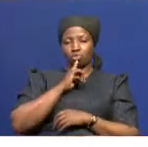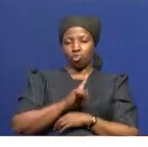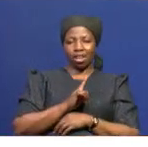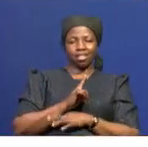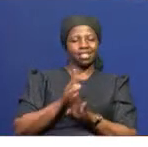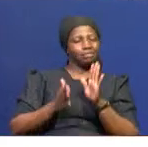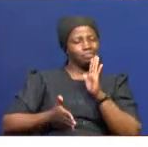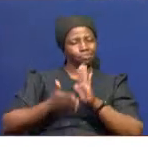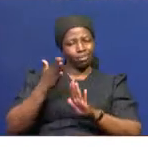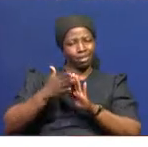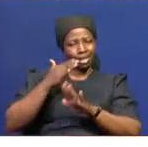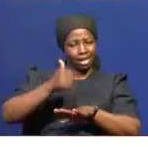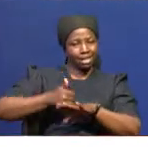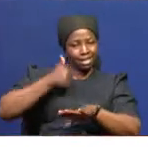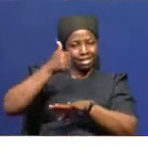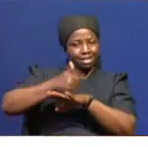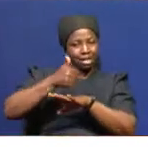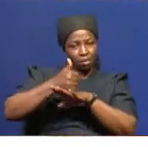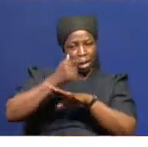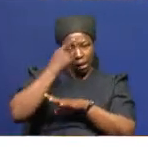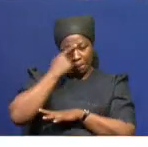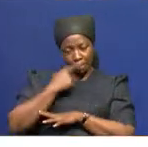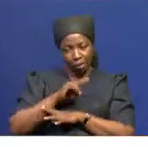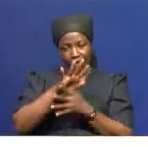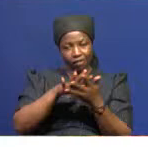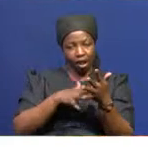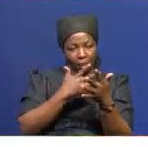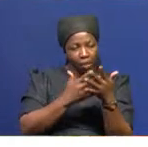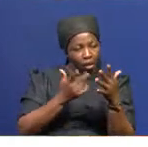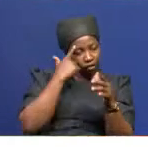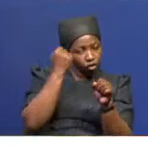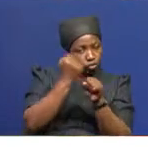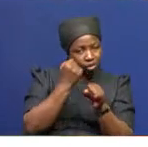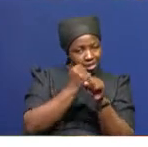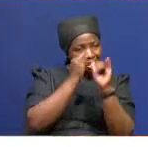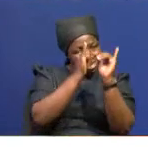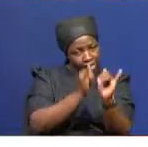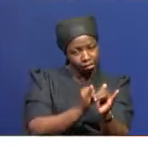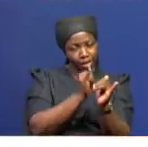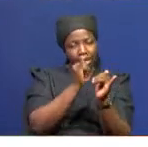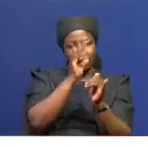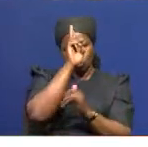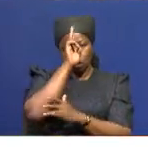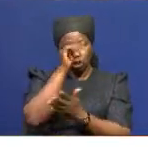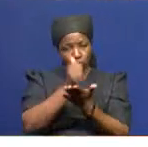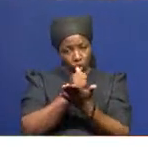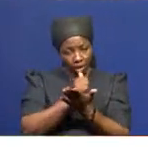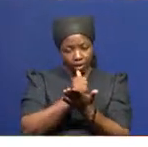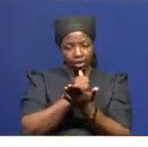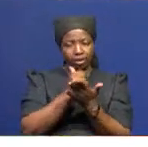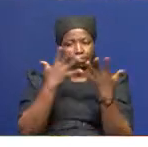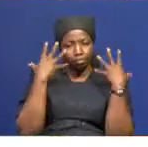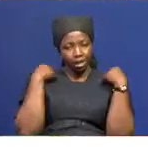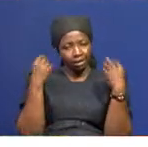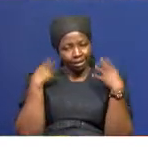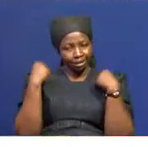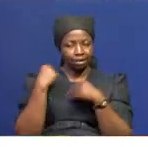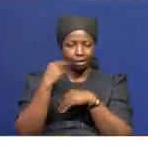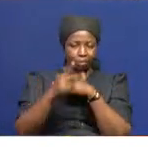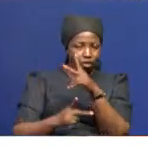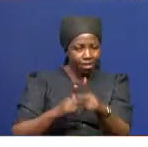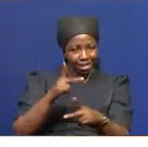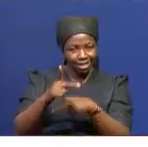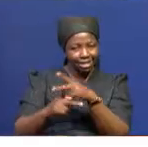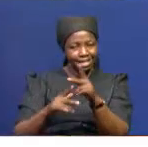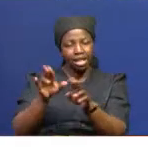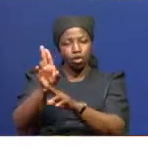immediate establishment of a policy framework for conducting independent audits of police practices, procedures, and